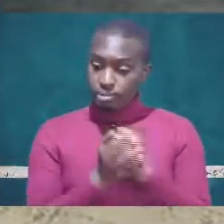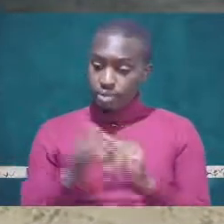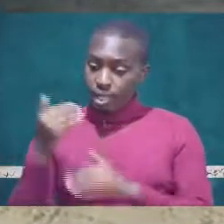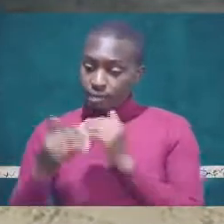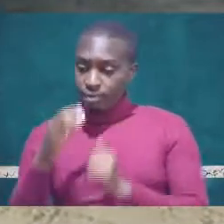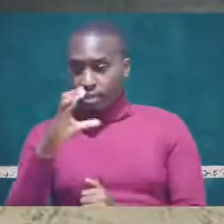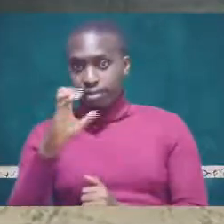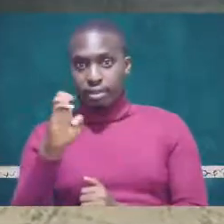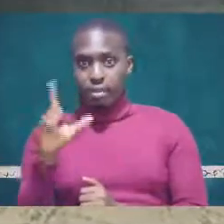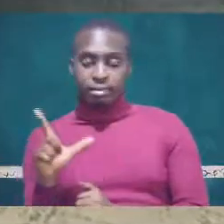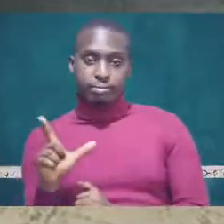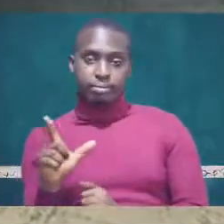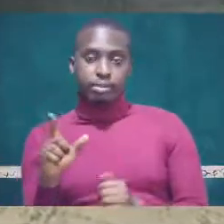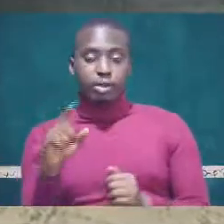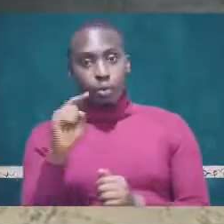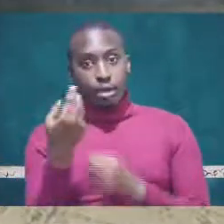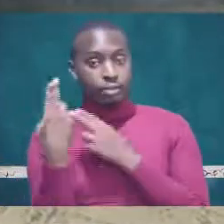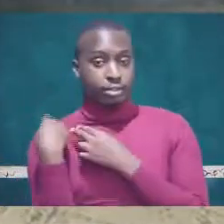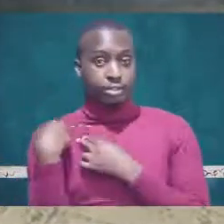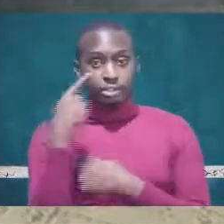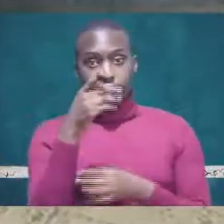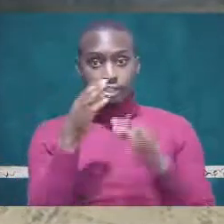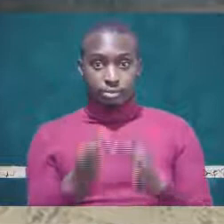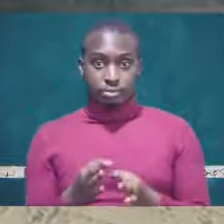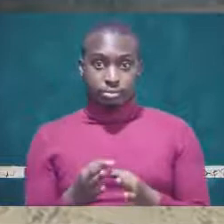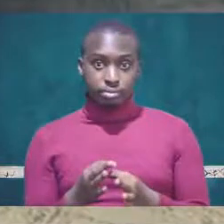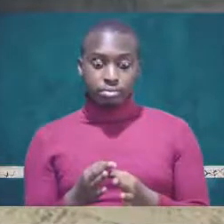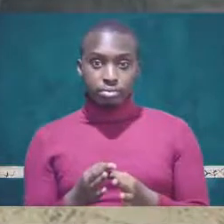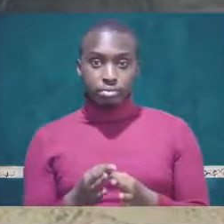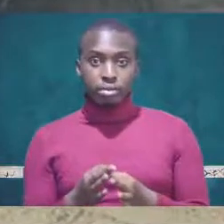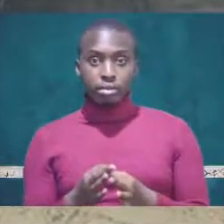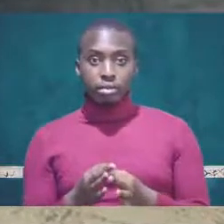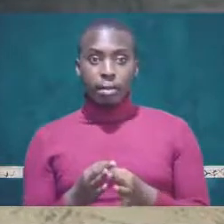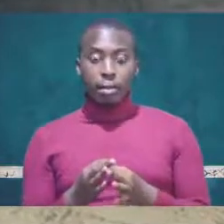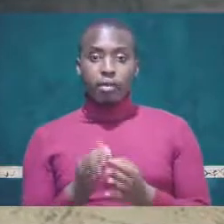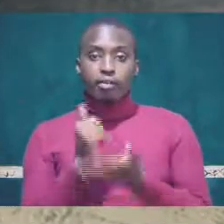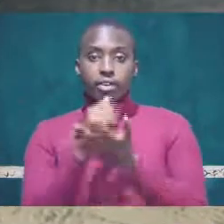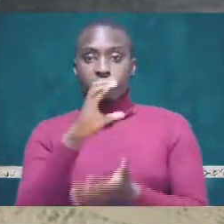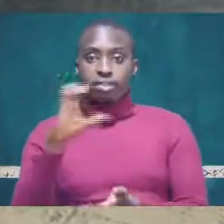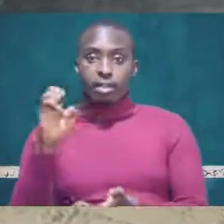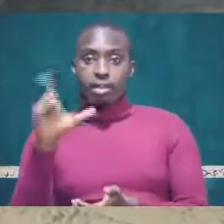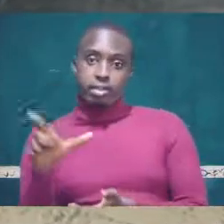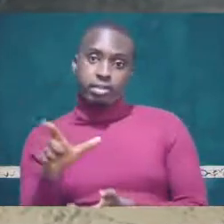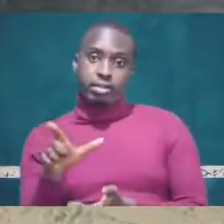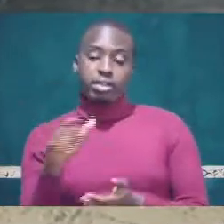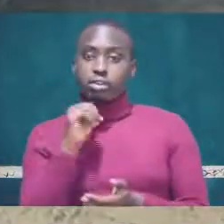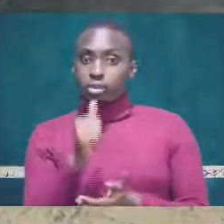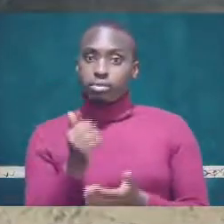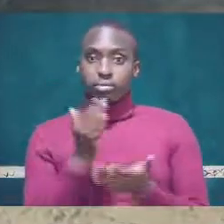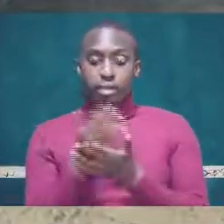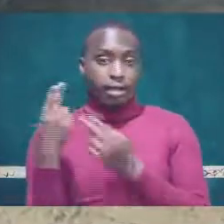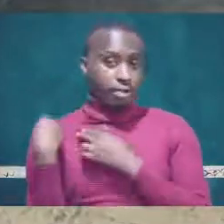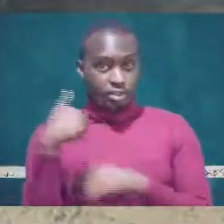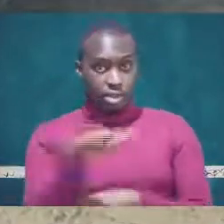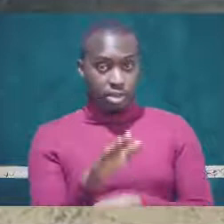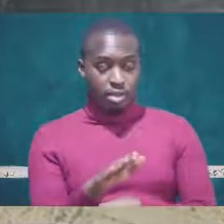cell? One of the functions of interstitial fluid is bathing the cells. Not only bathing the cells, it also plays a function